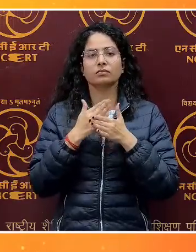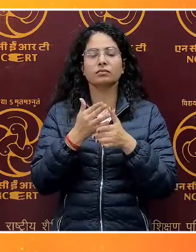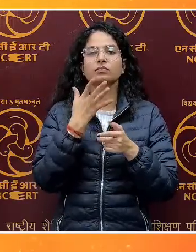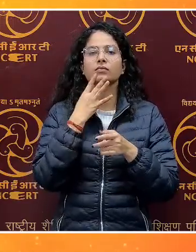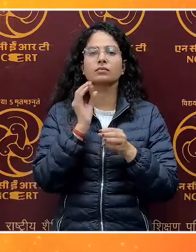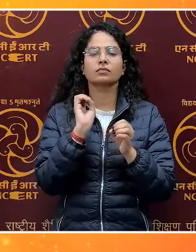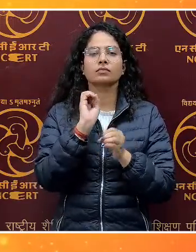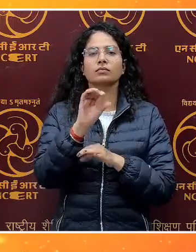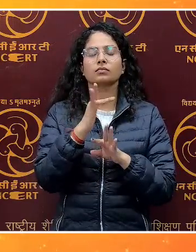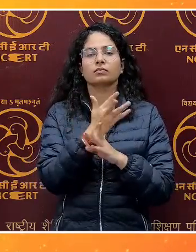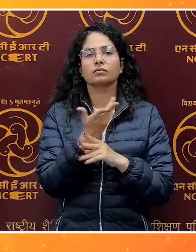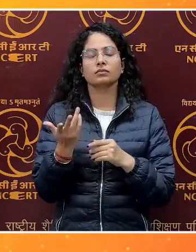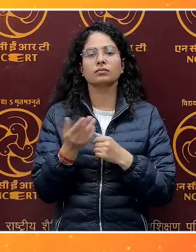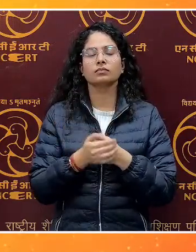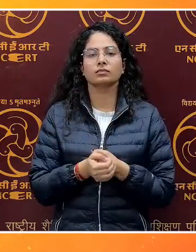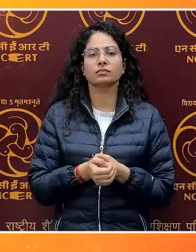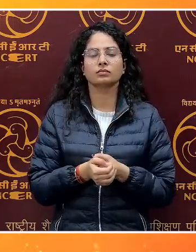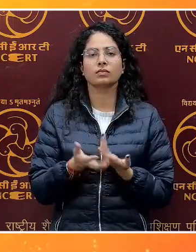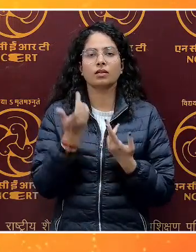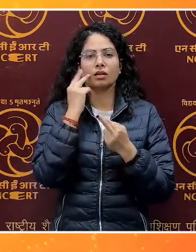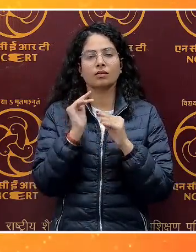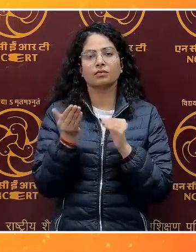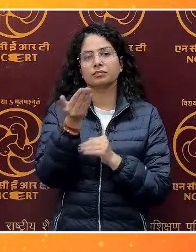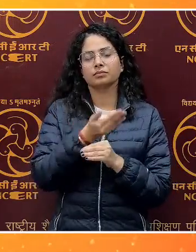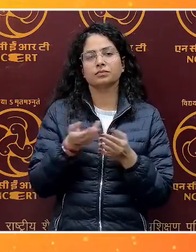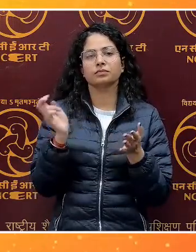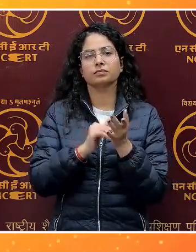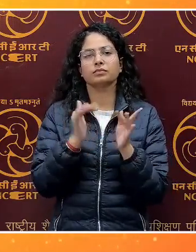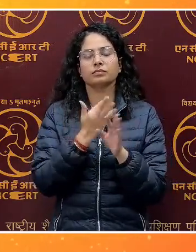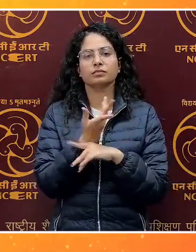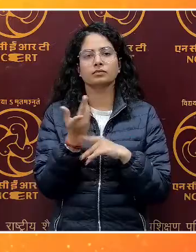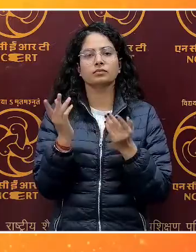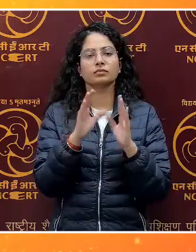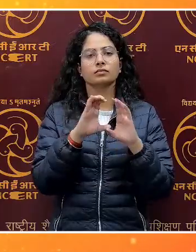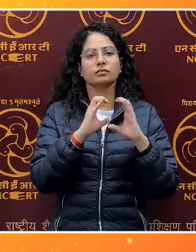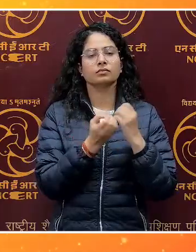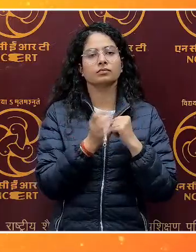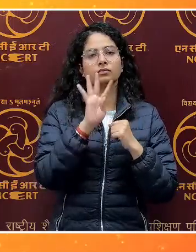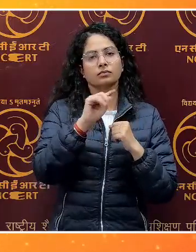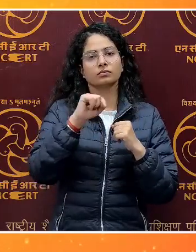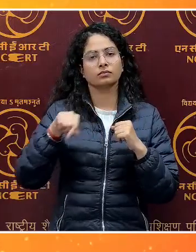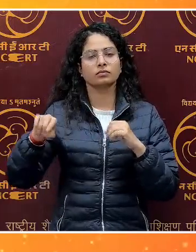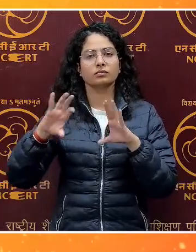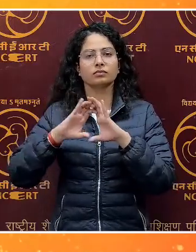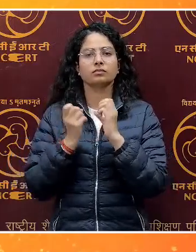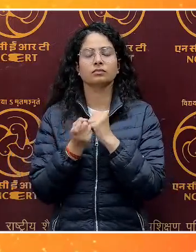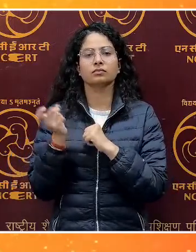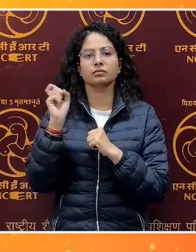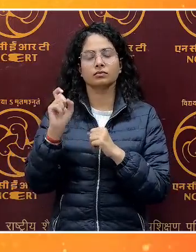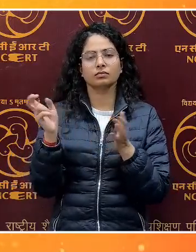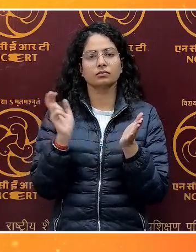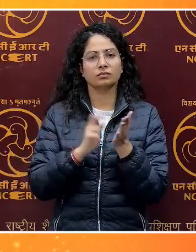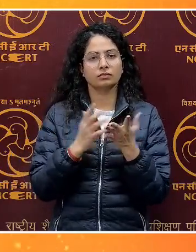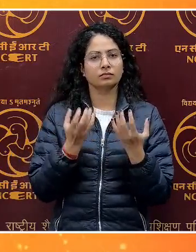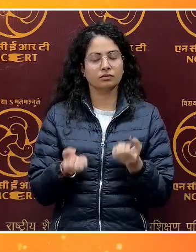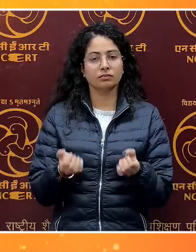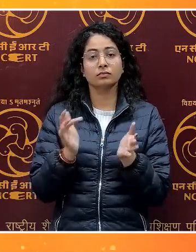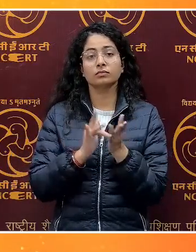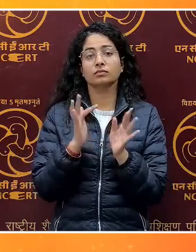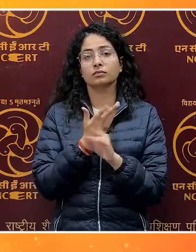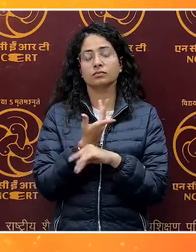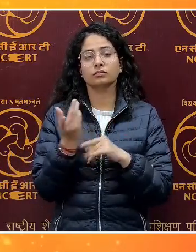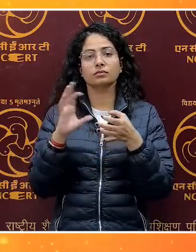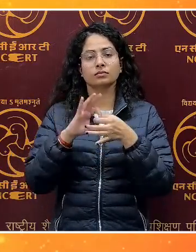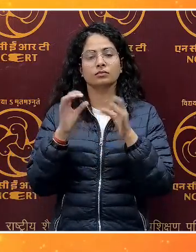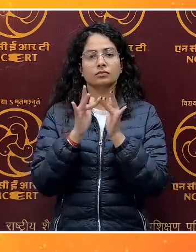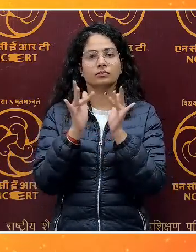important piece of information with you all. In case you want to order NCERT's new textbooks for class 4 and 7th, you can